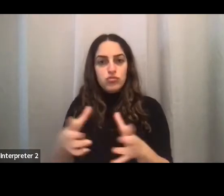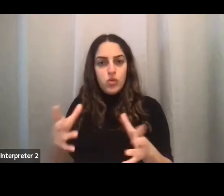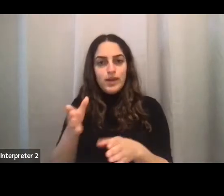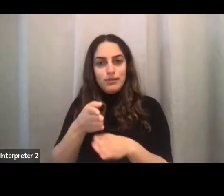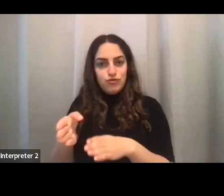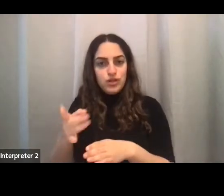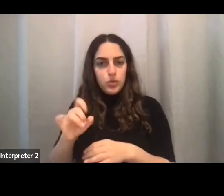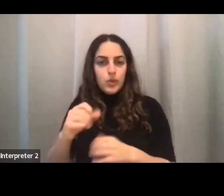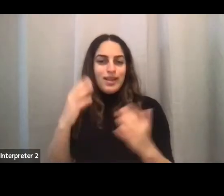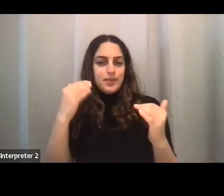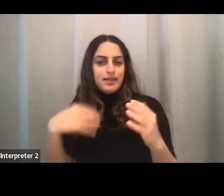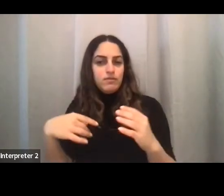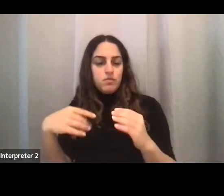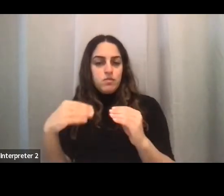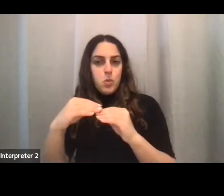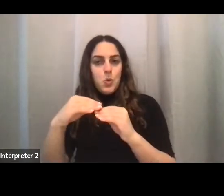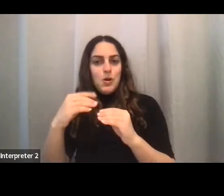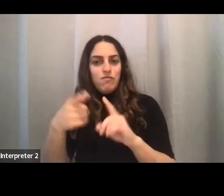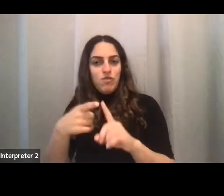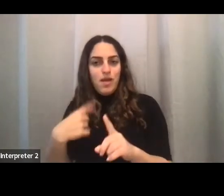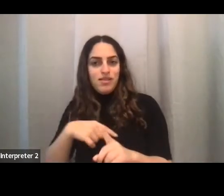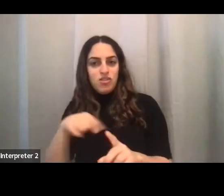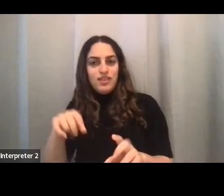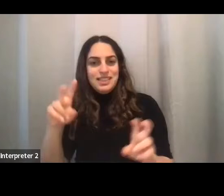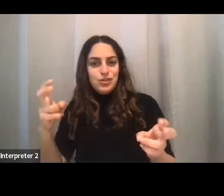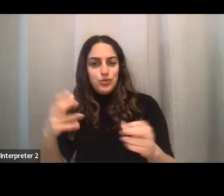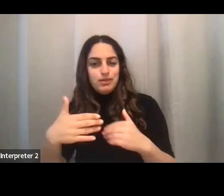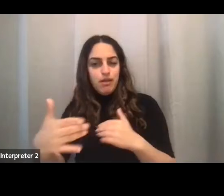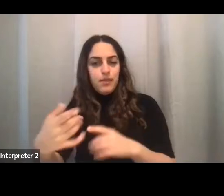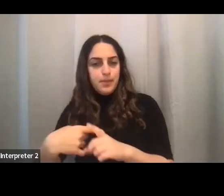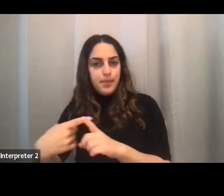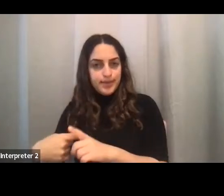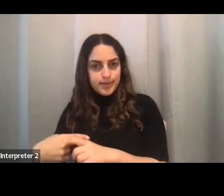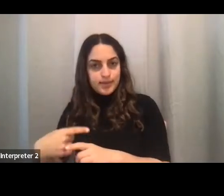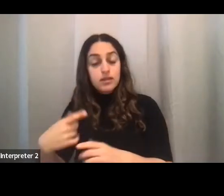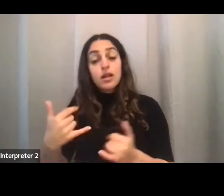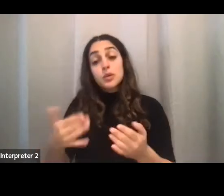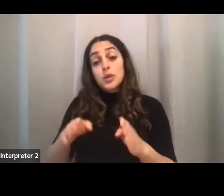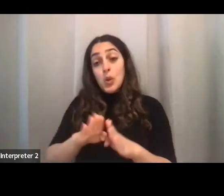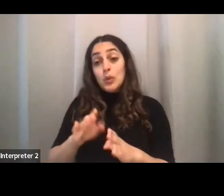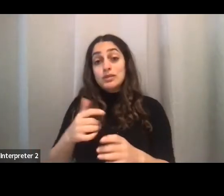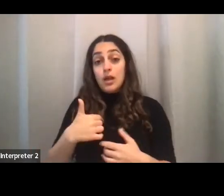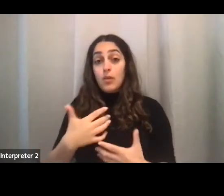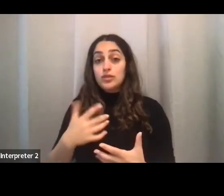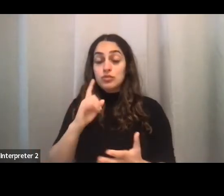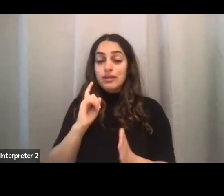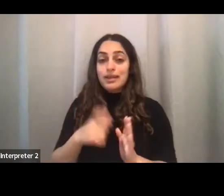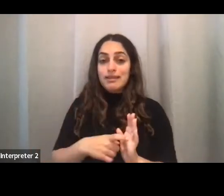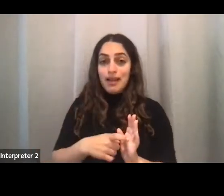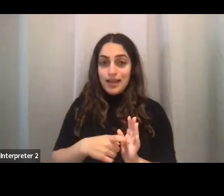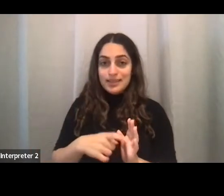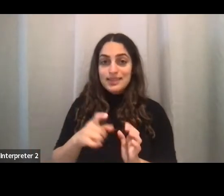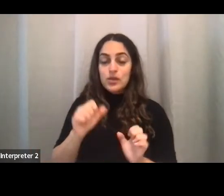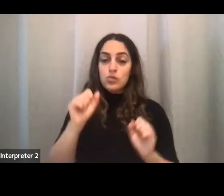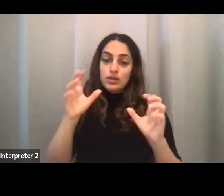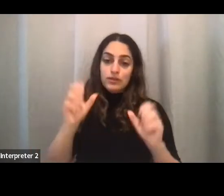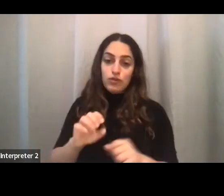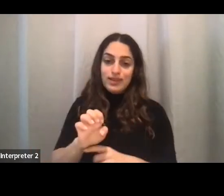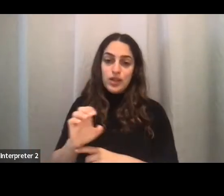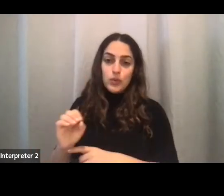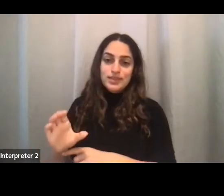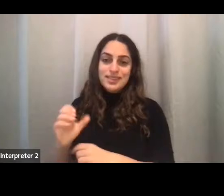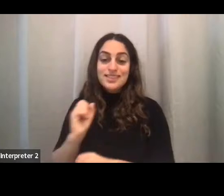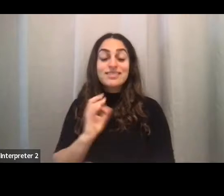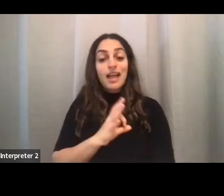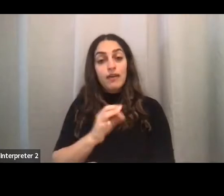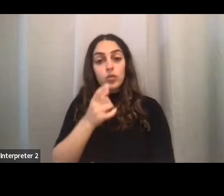expect to hear more from us on these issues incl in the coming months in closing i would very much like to recognize the wonderful eoc staff who